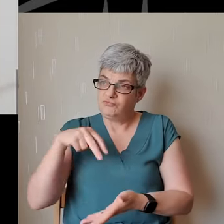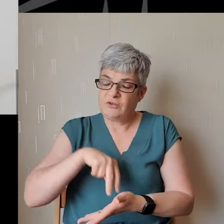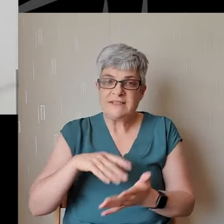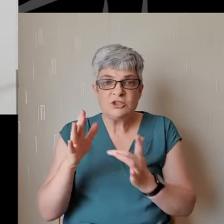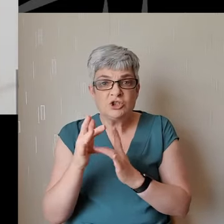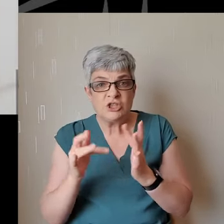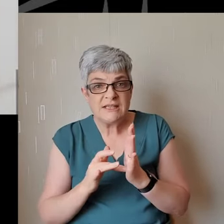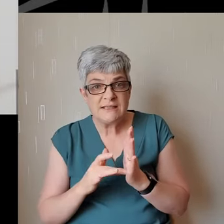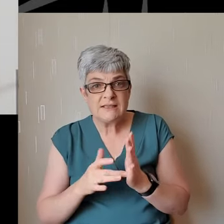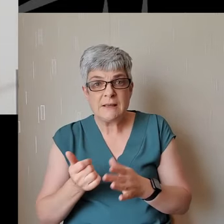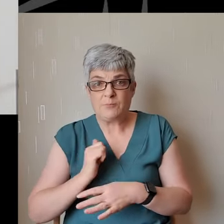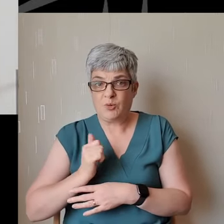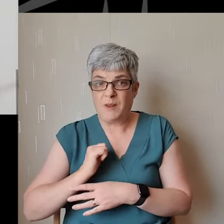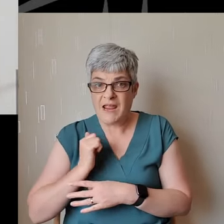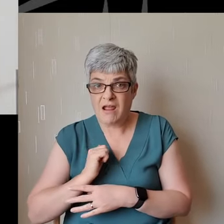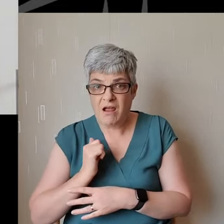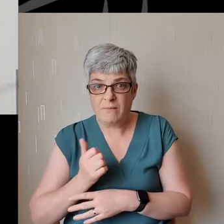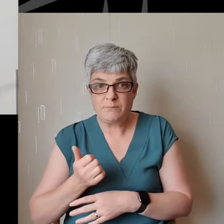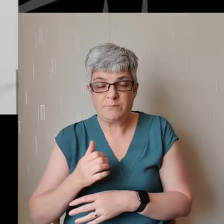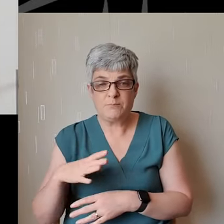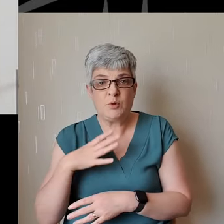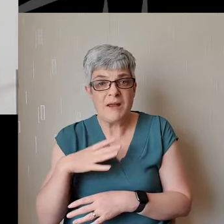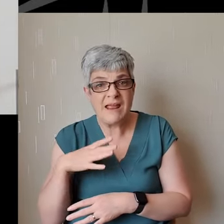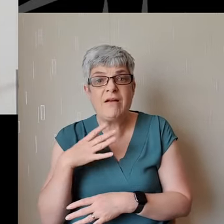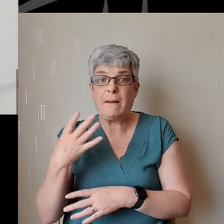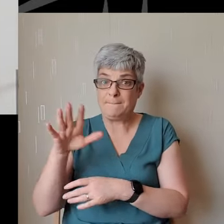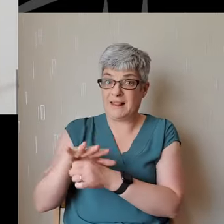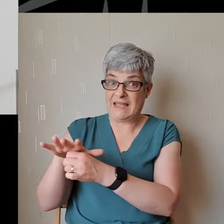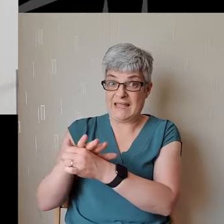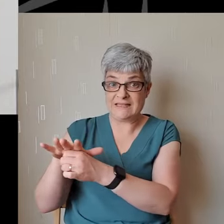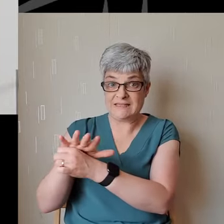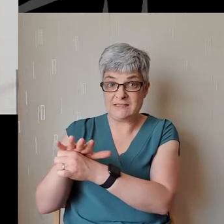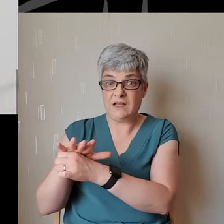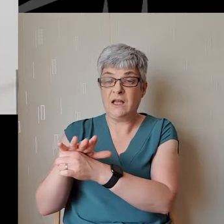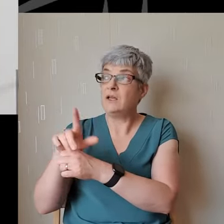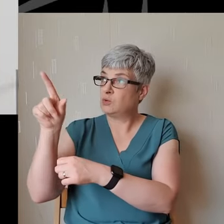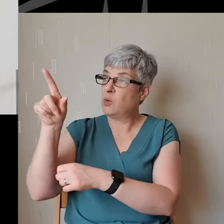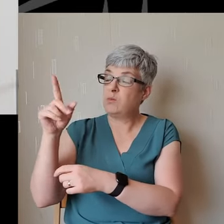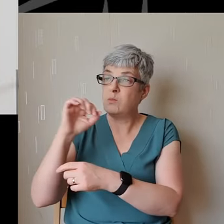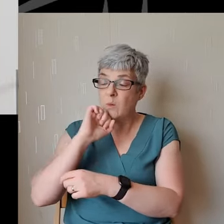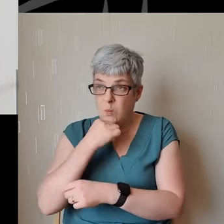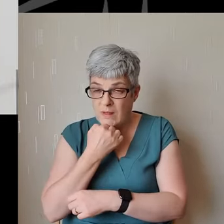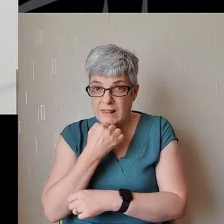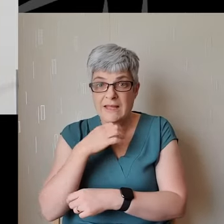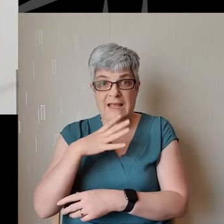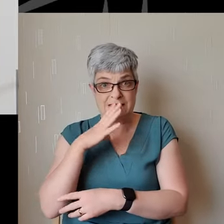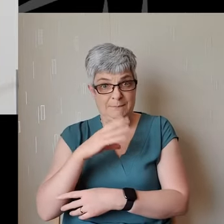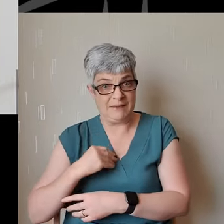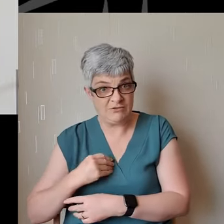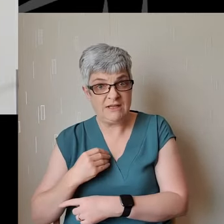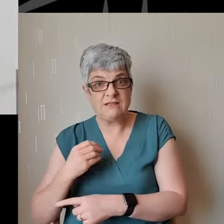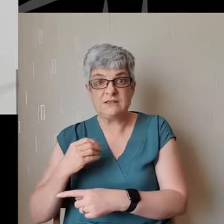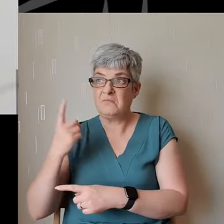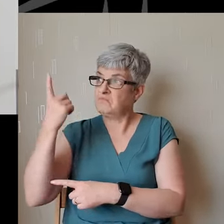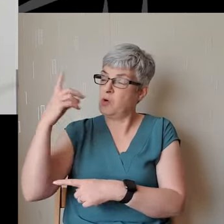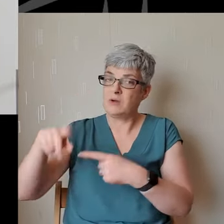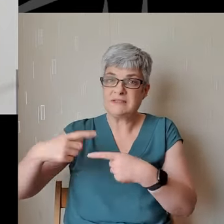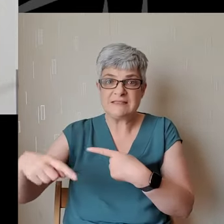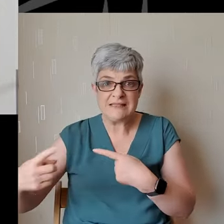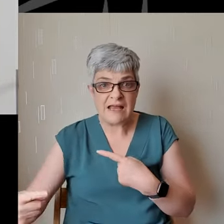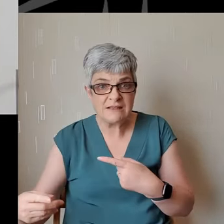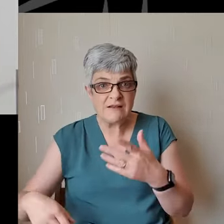is preparing a place for us where we will experience God's eternity in all its fullness. It's through that identity